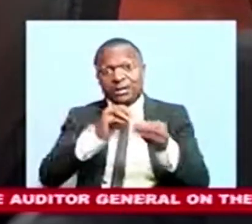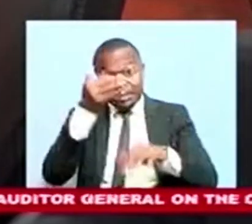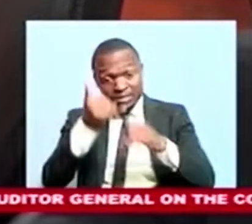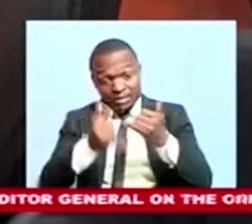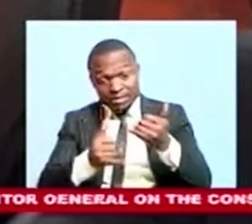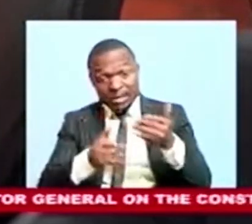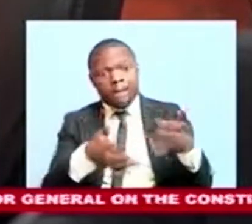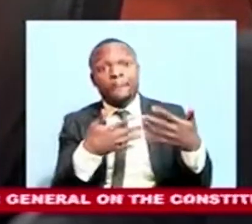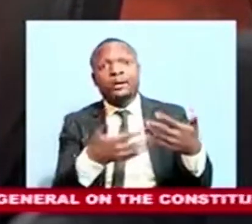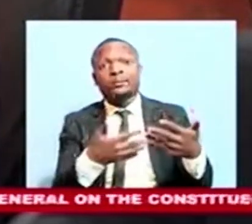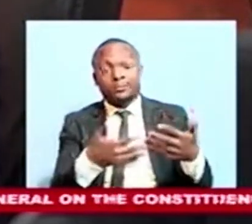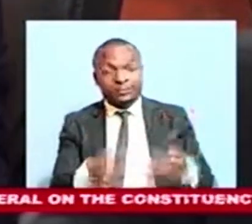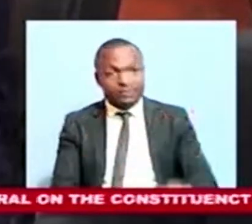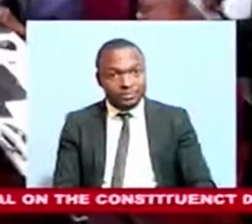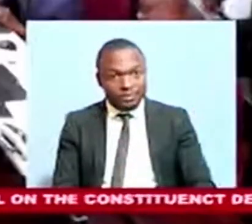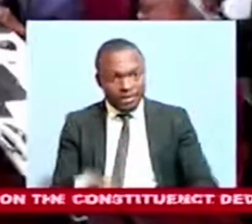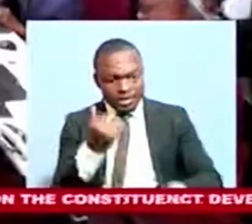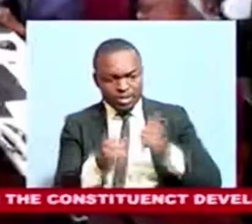copy,